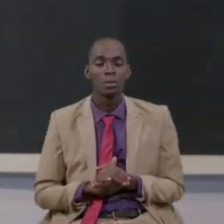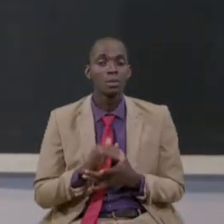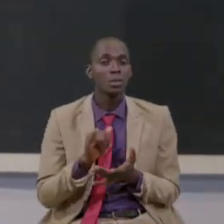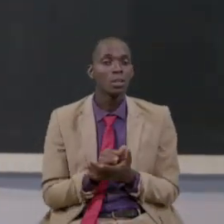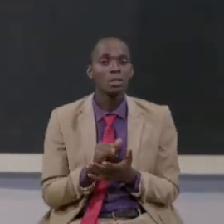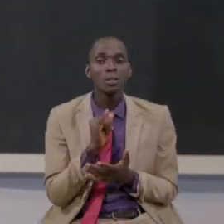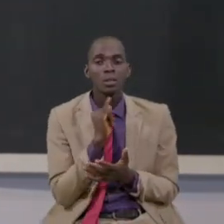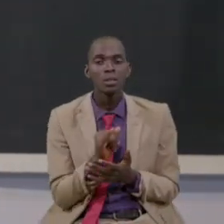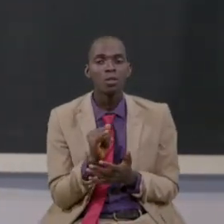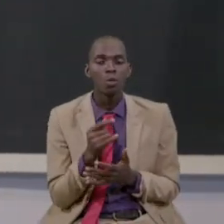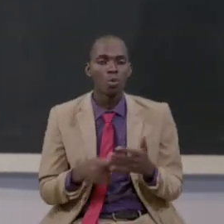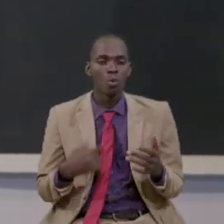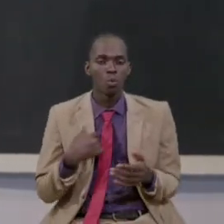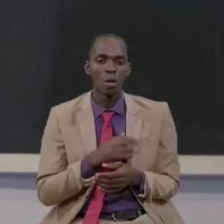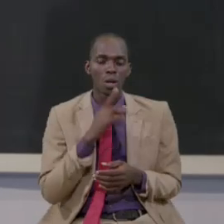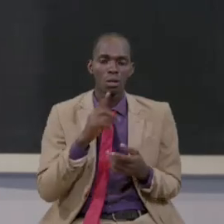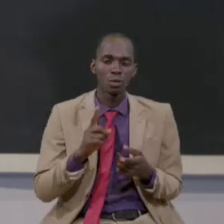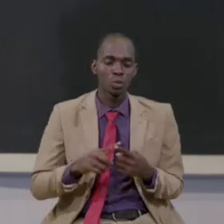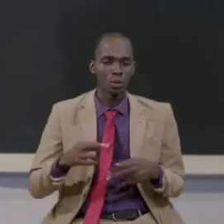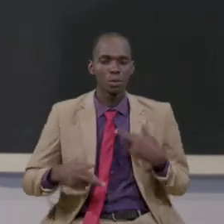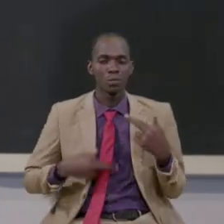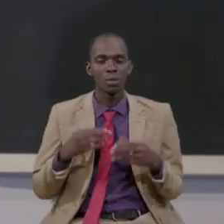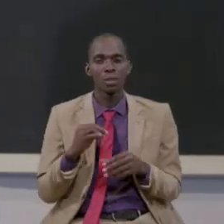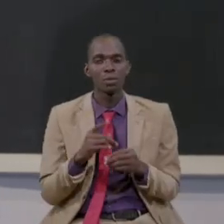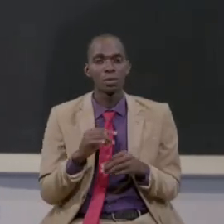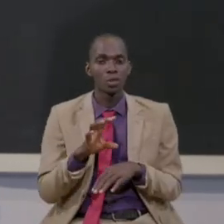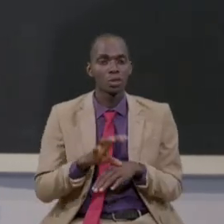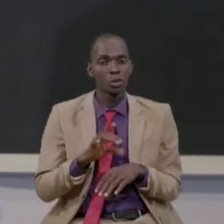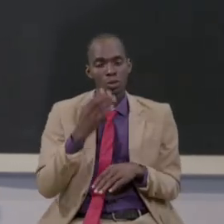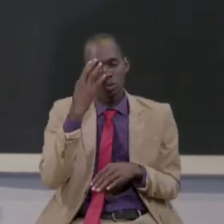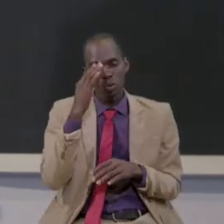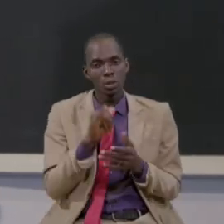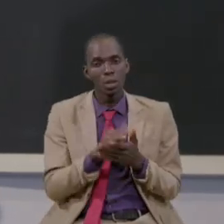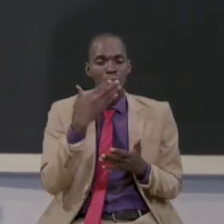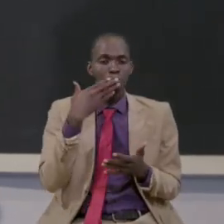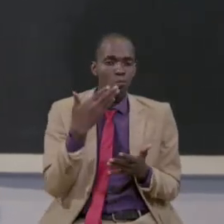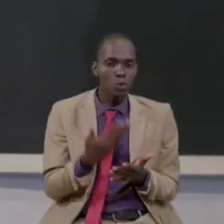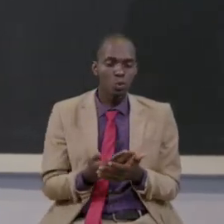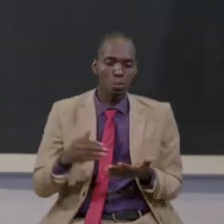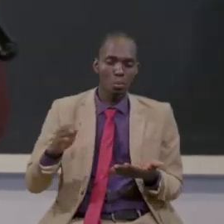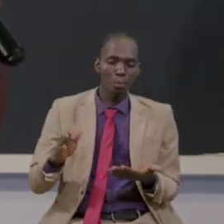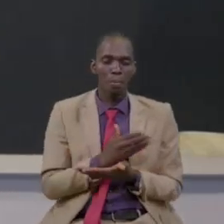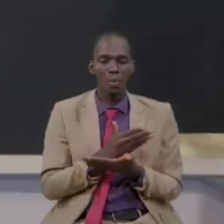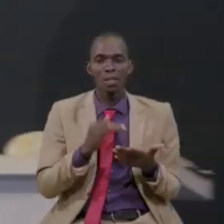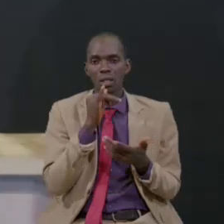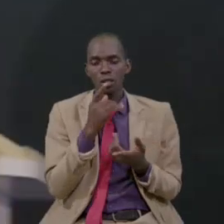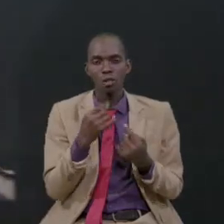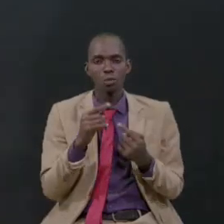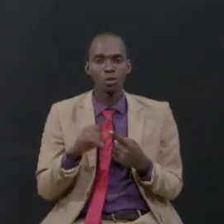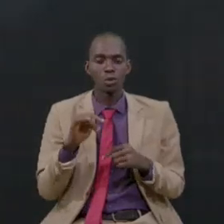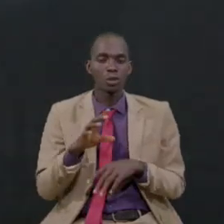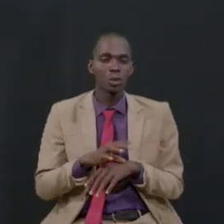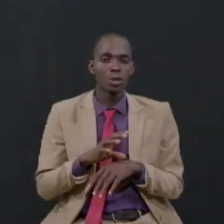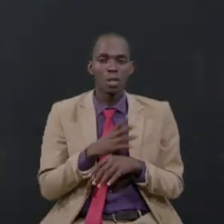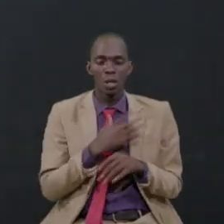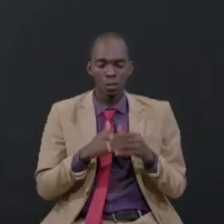church. I know that good music is coming into the church, and worship coming